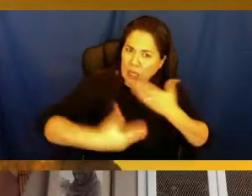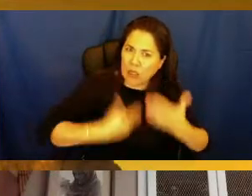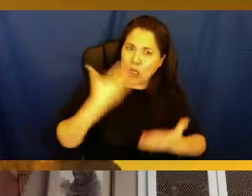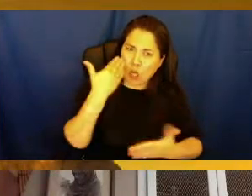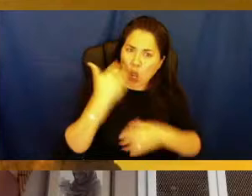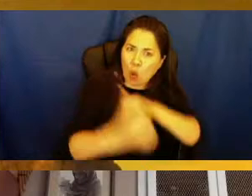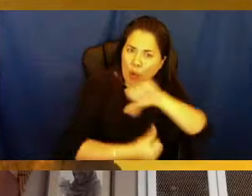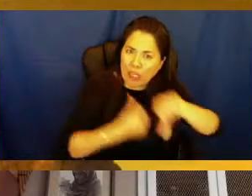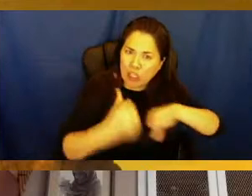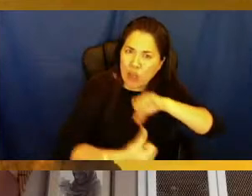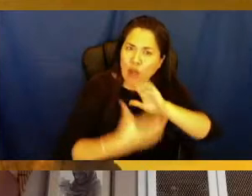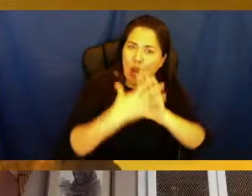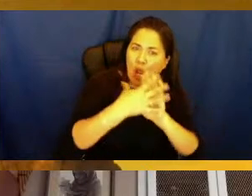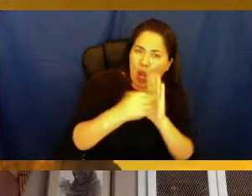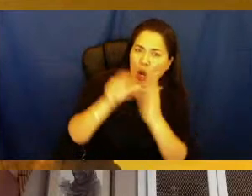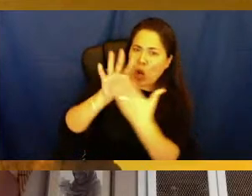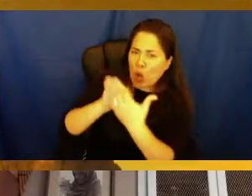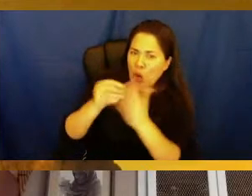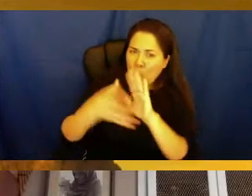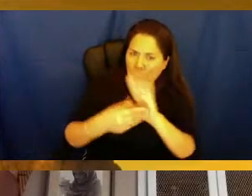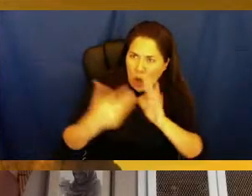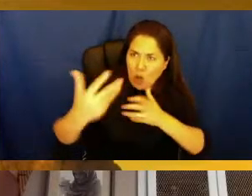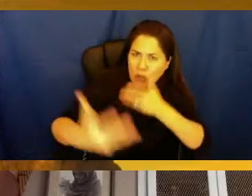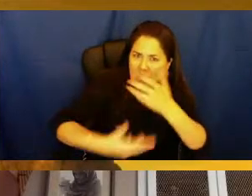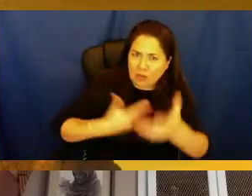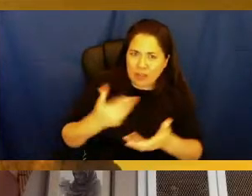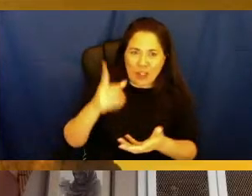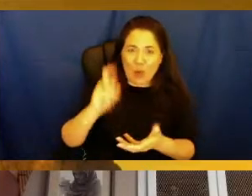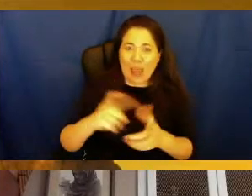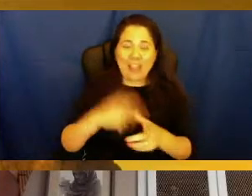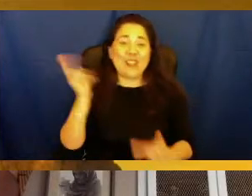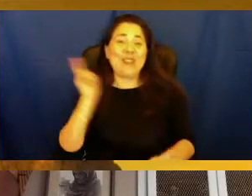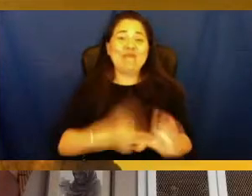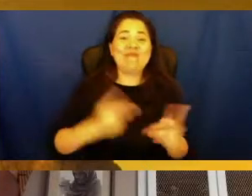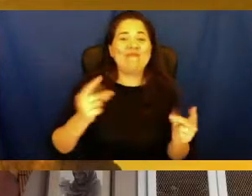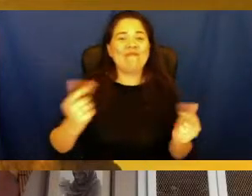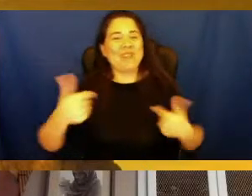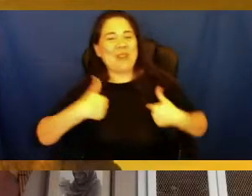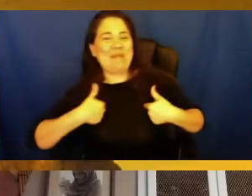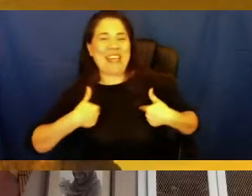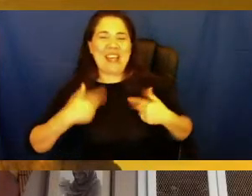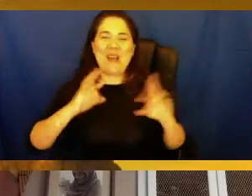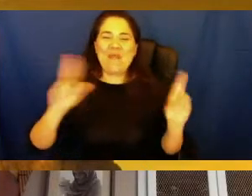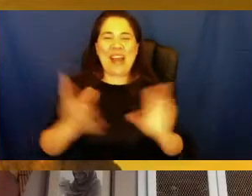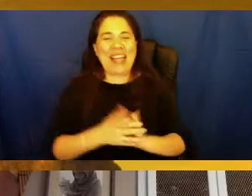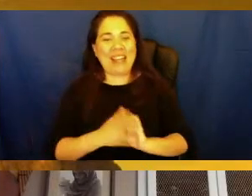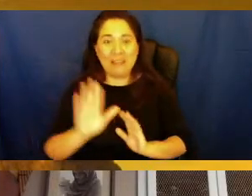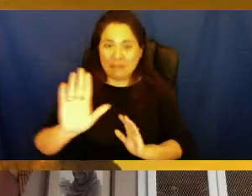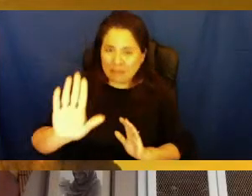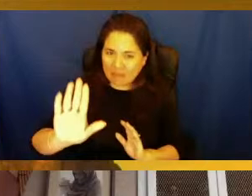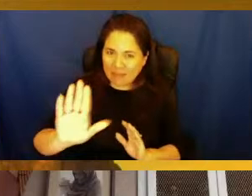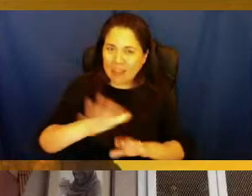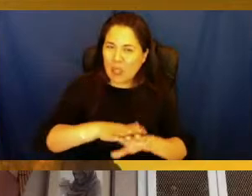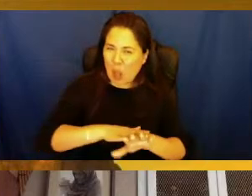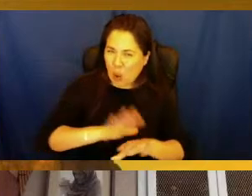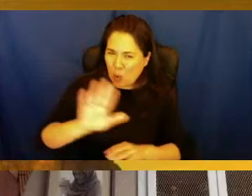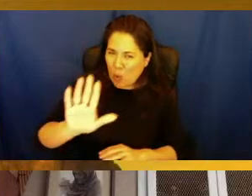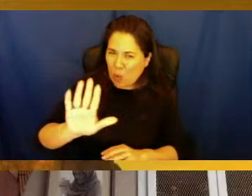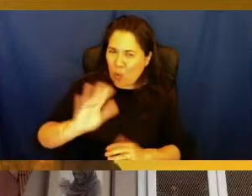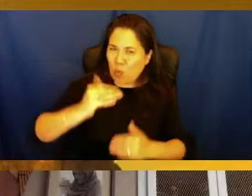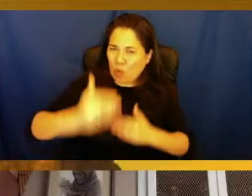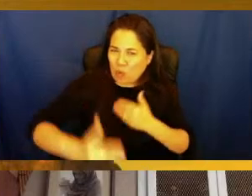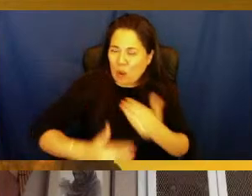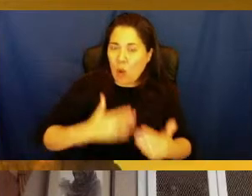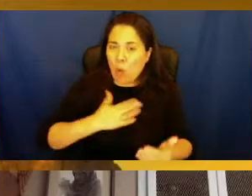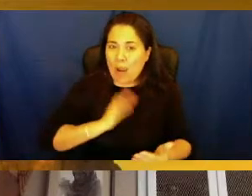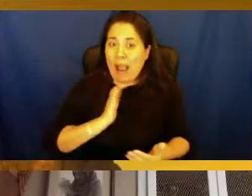have to learn, you do have to learn the ways. You do have to learn how to be around us in a different way, because we operate in